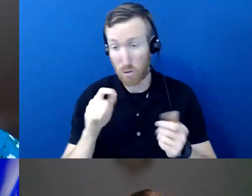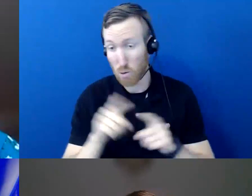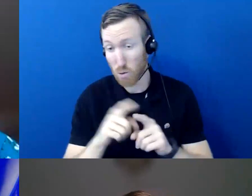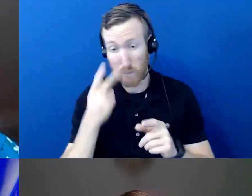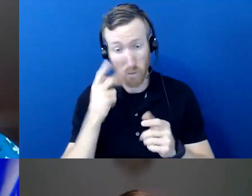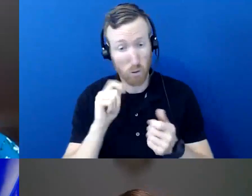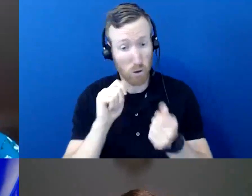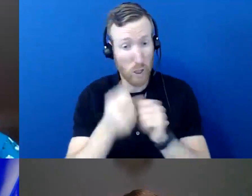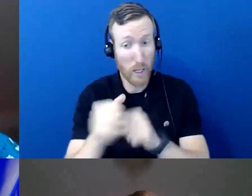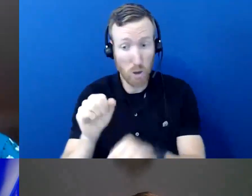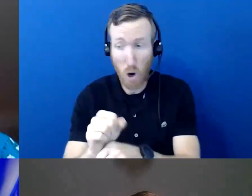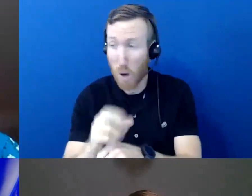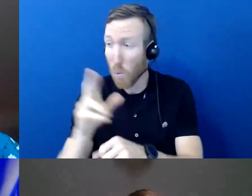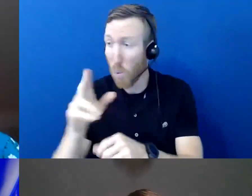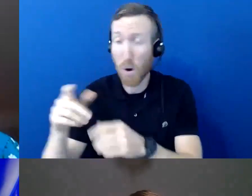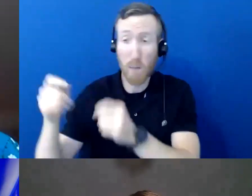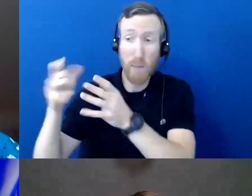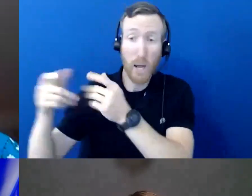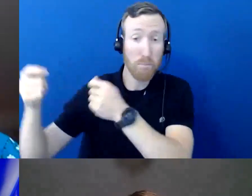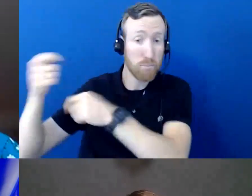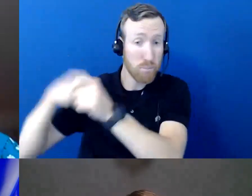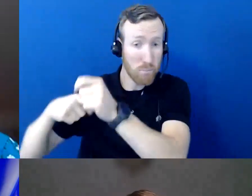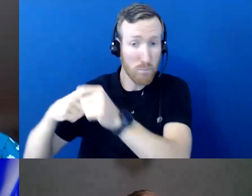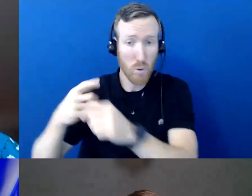change manager.